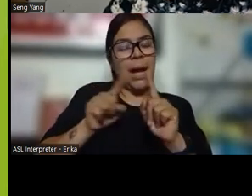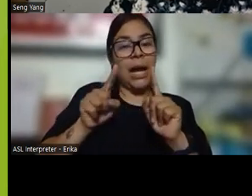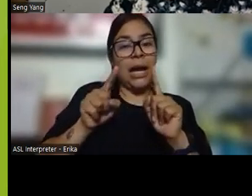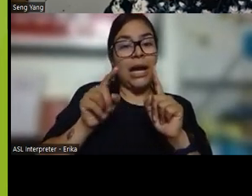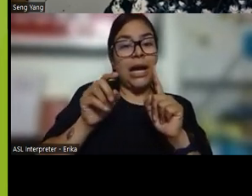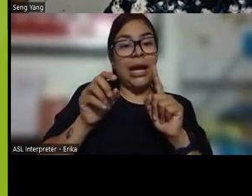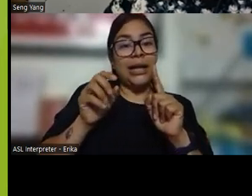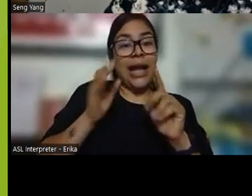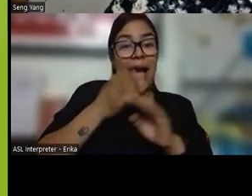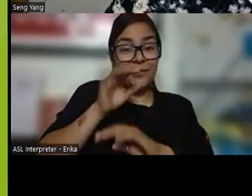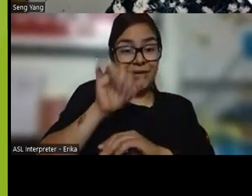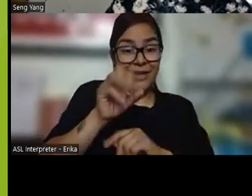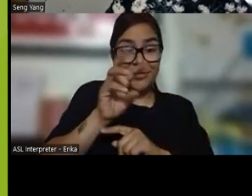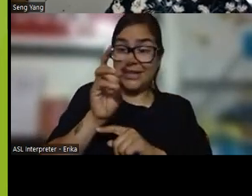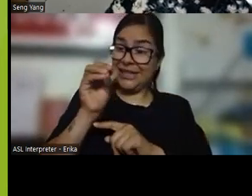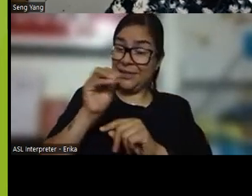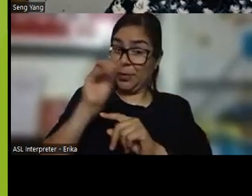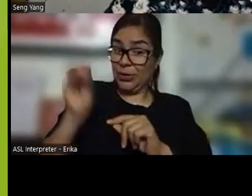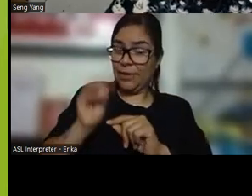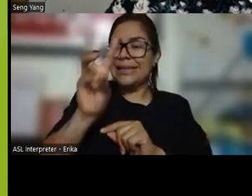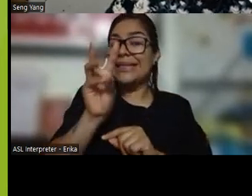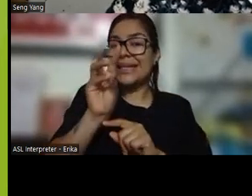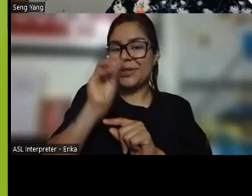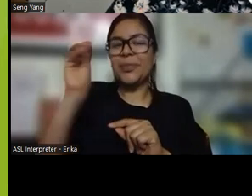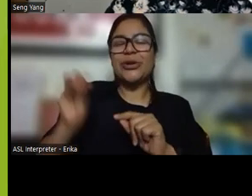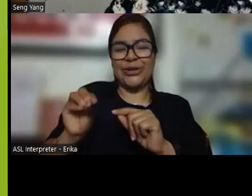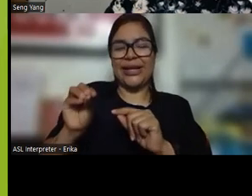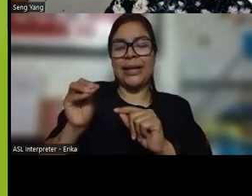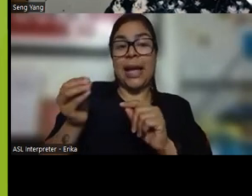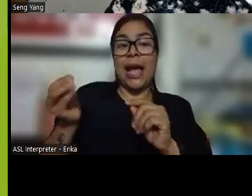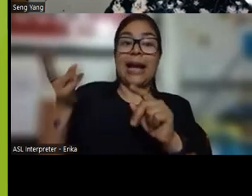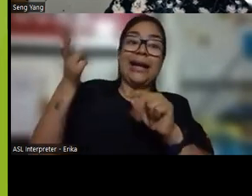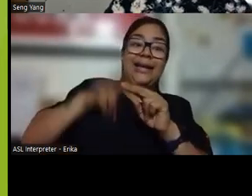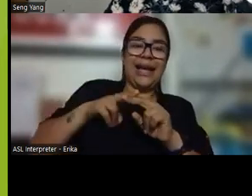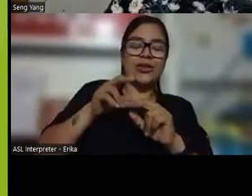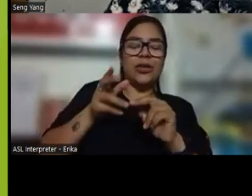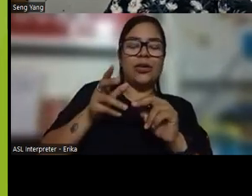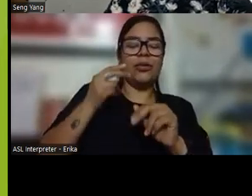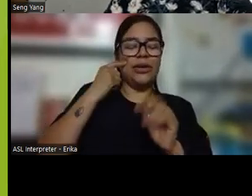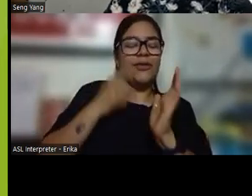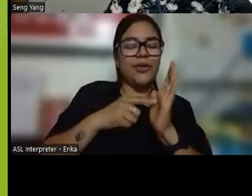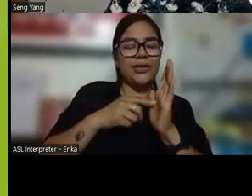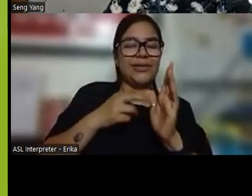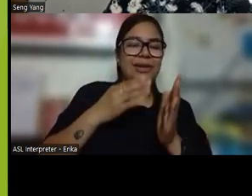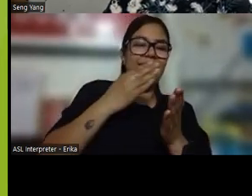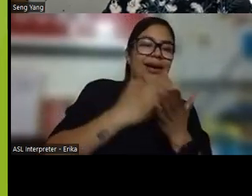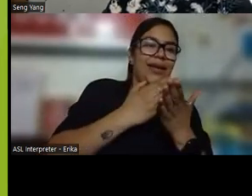back 6%. So, we are keep, going up for that. And also you will